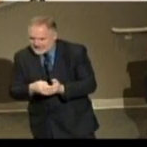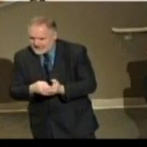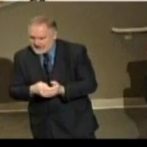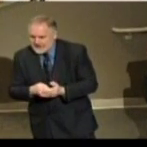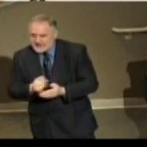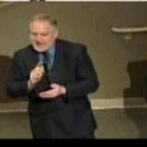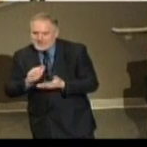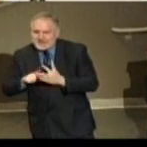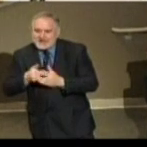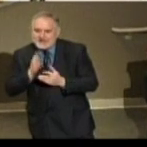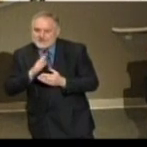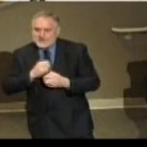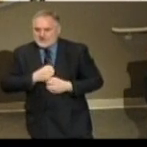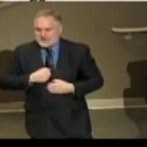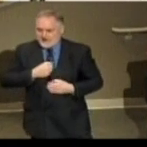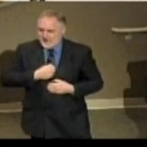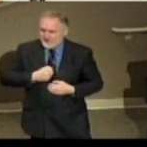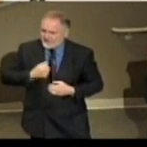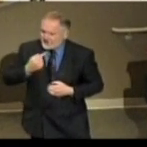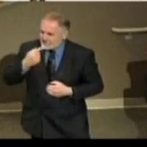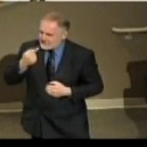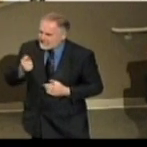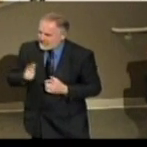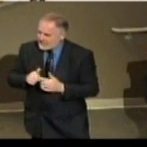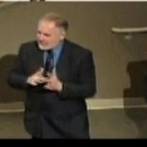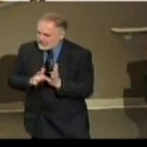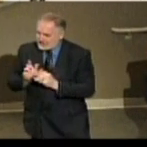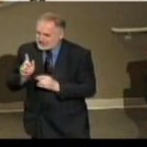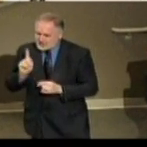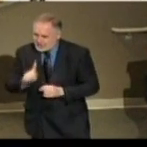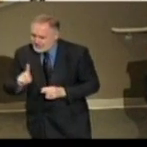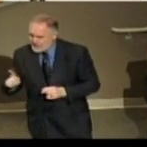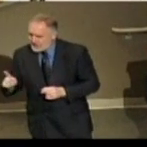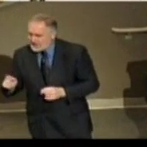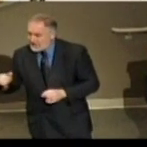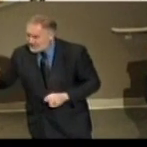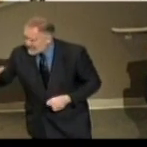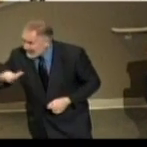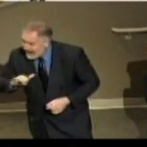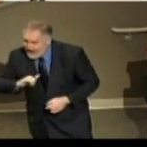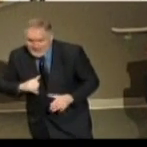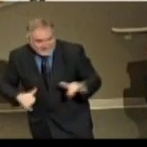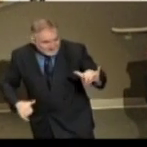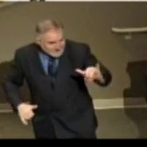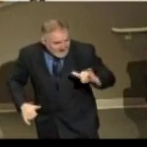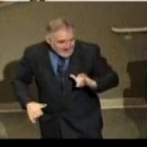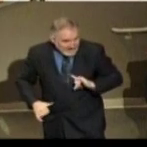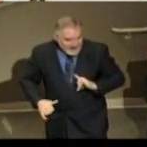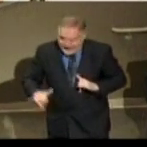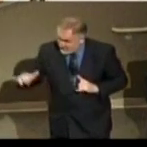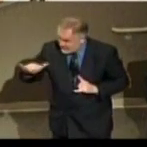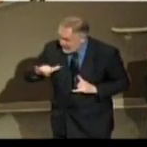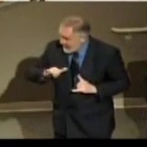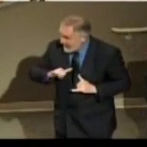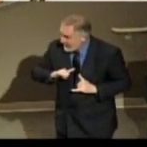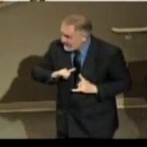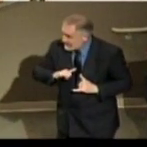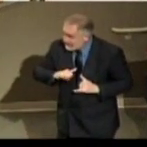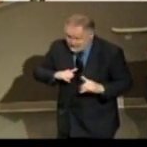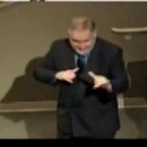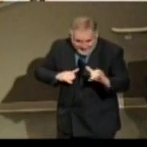be sorrowful and say unto him one by one, is it I? And another said, is it